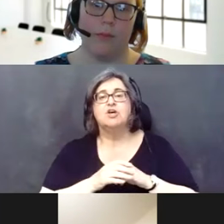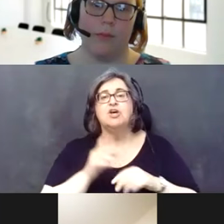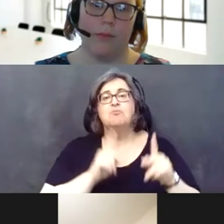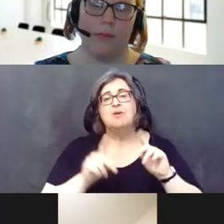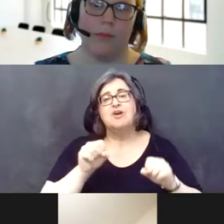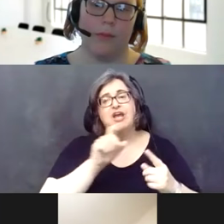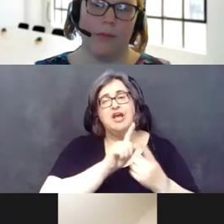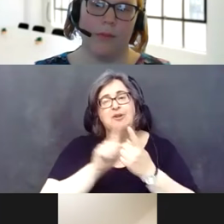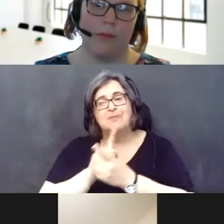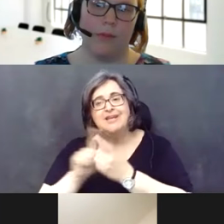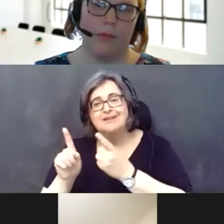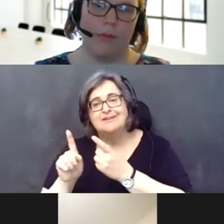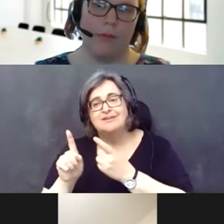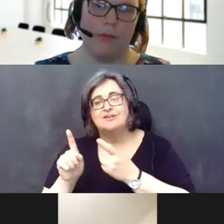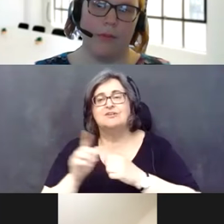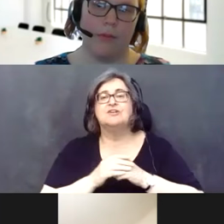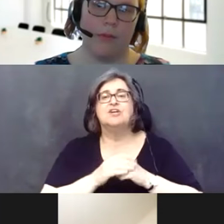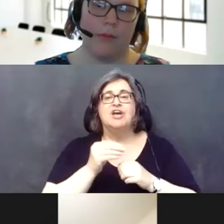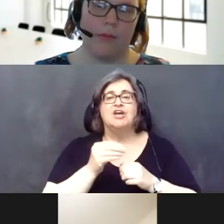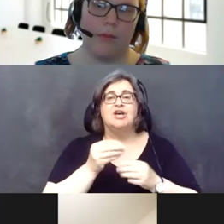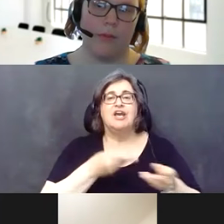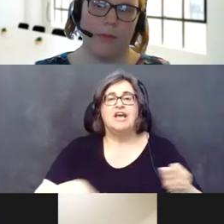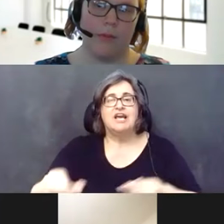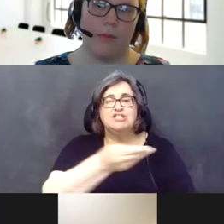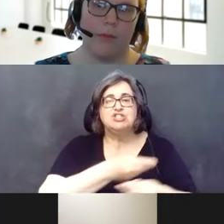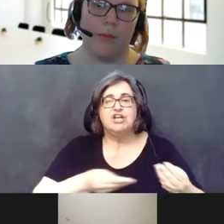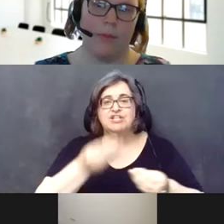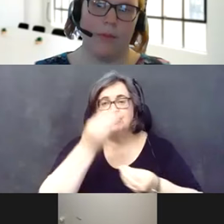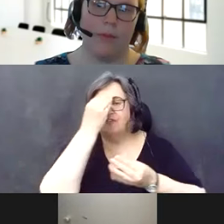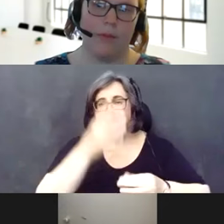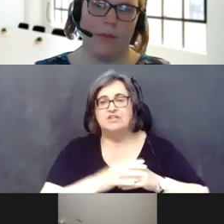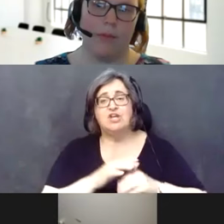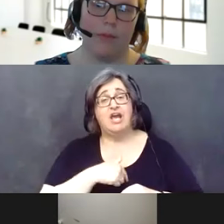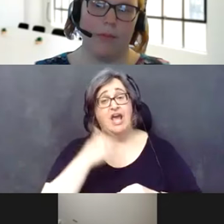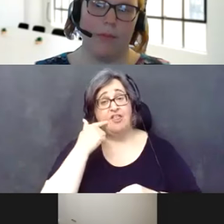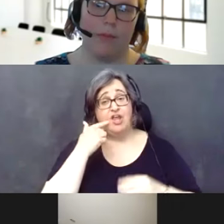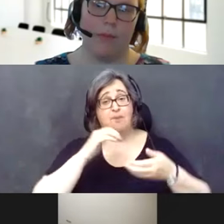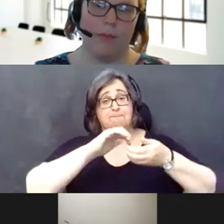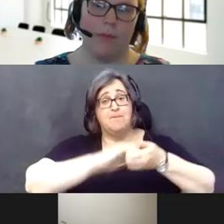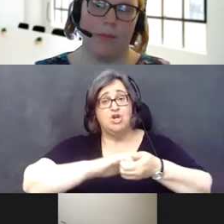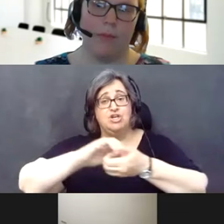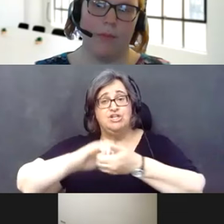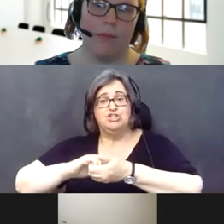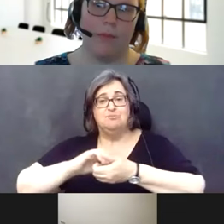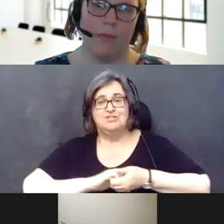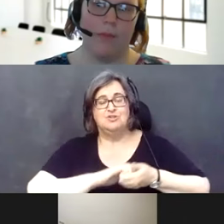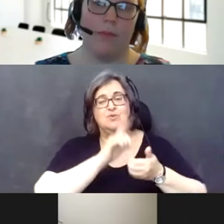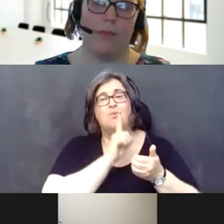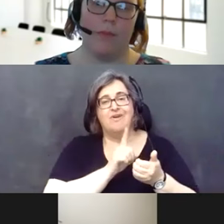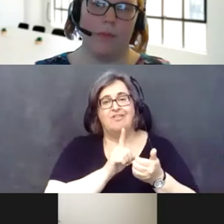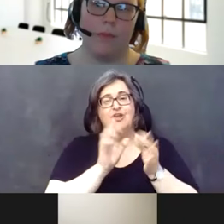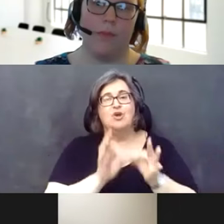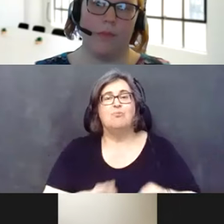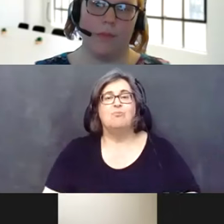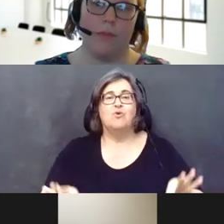meet and exchange information. So I think partnerships are really